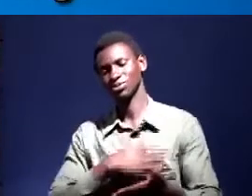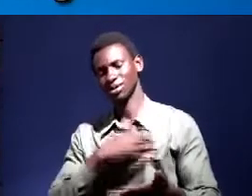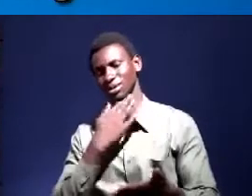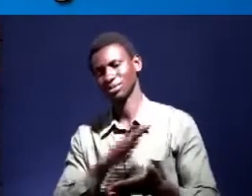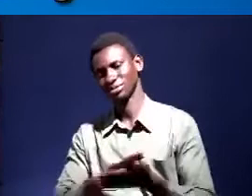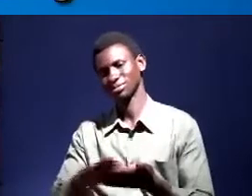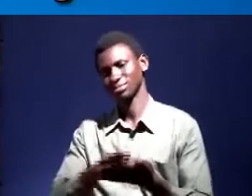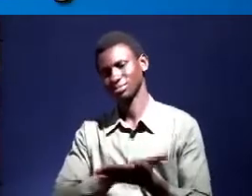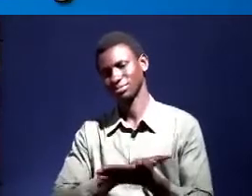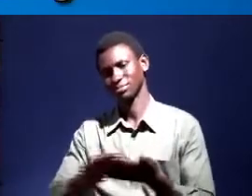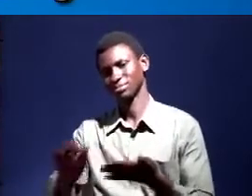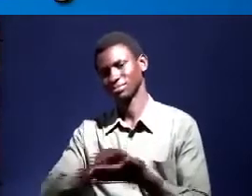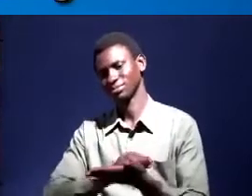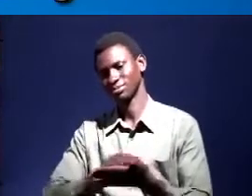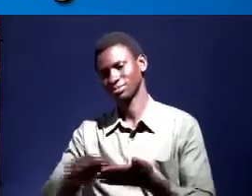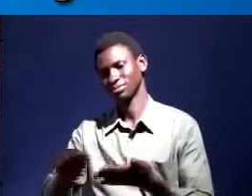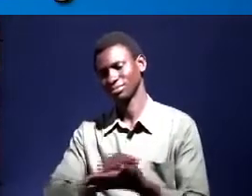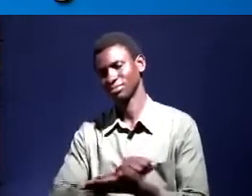grave.